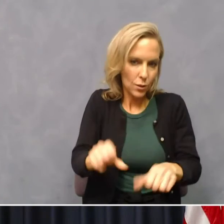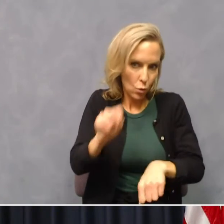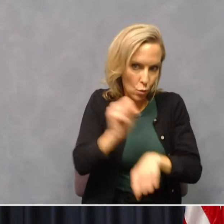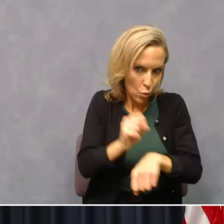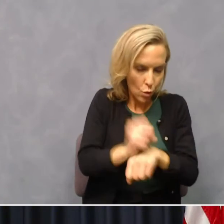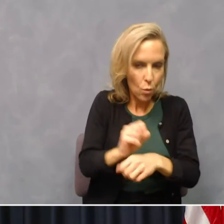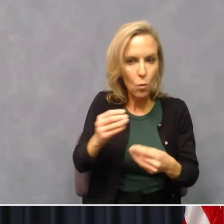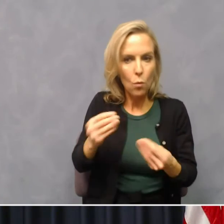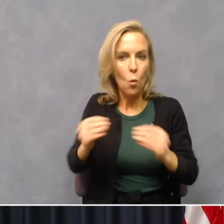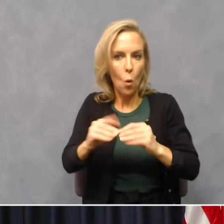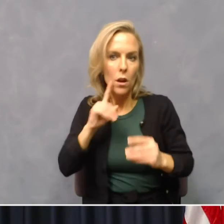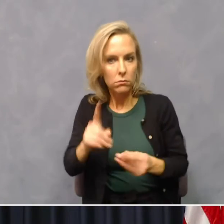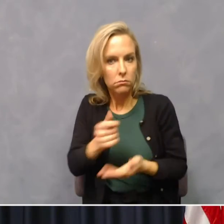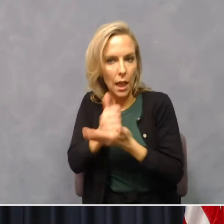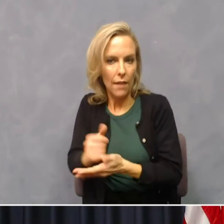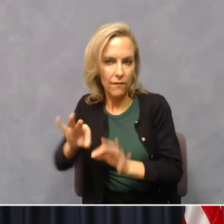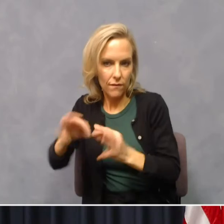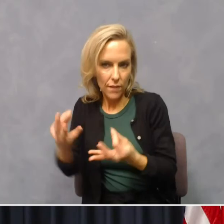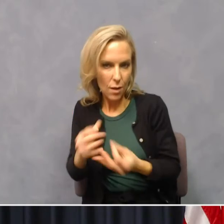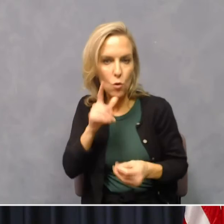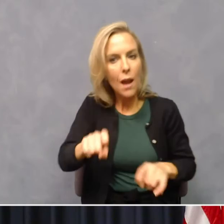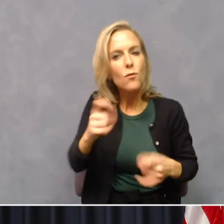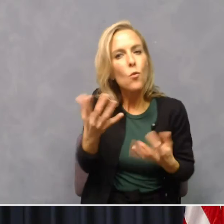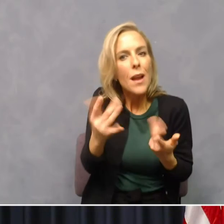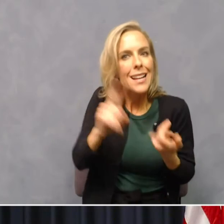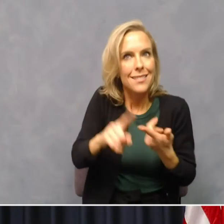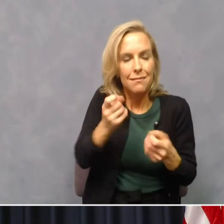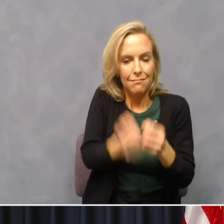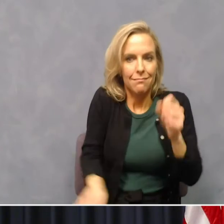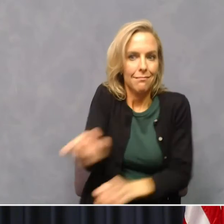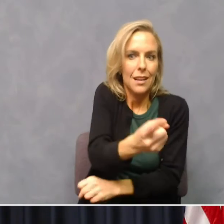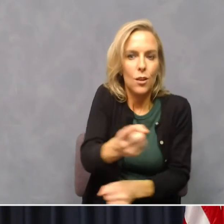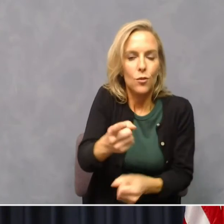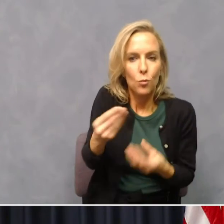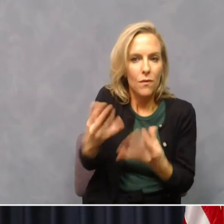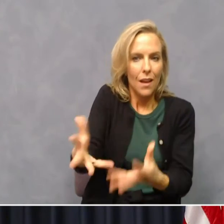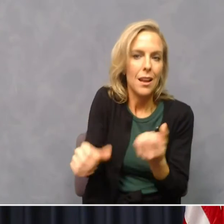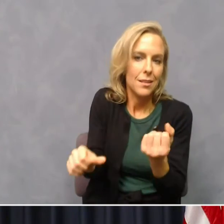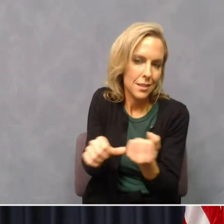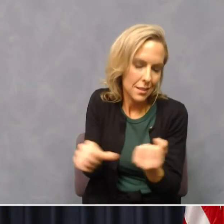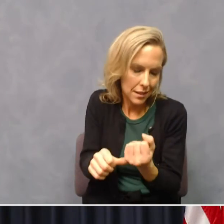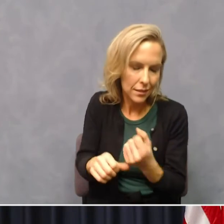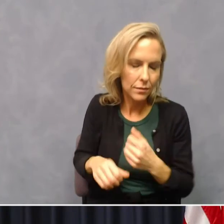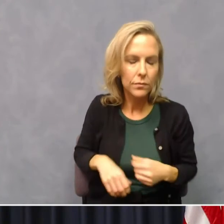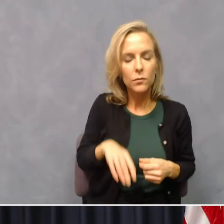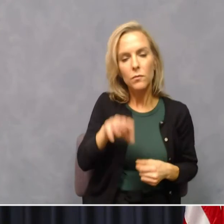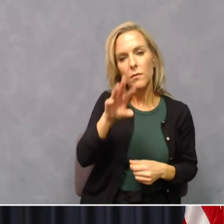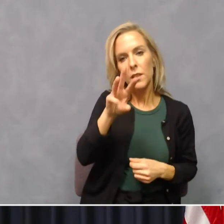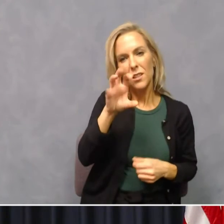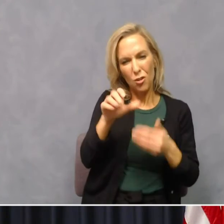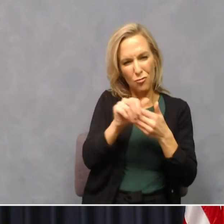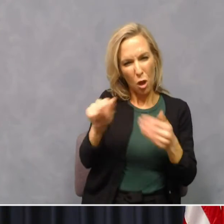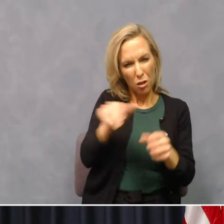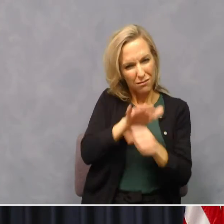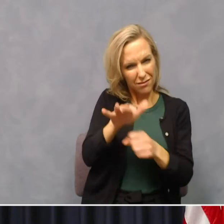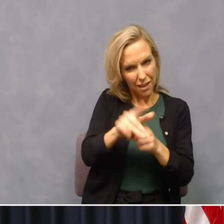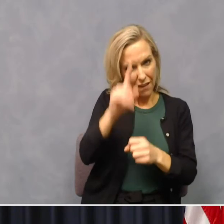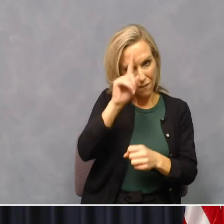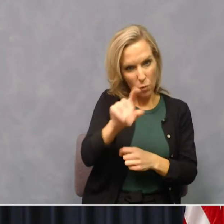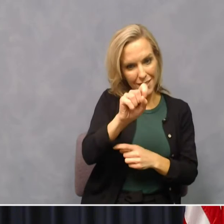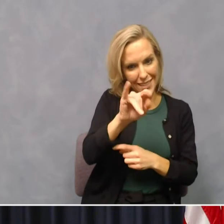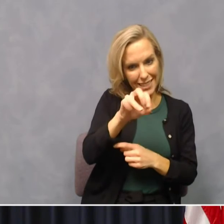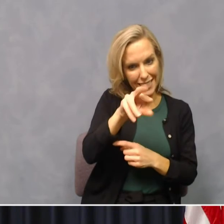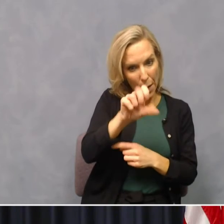don't wait, until a year from now to provide assistance. Is the $600 enough for a stimulus, or do you believe it should be raised